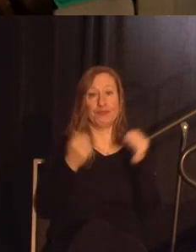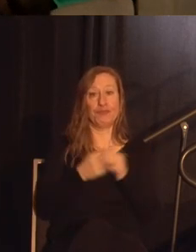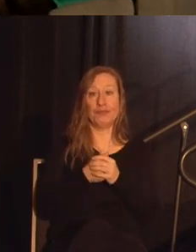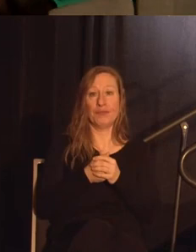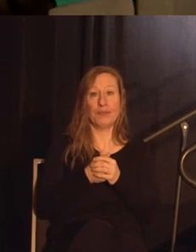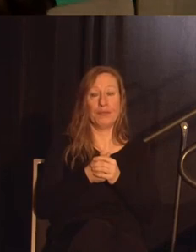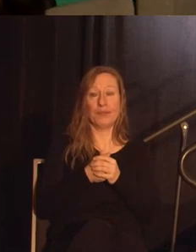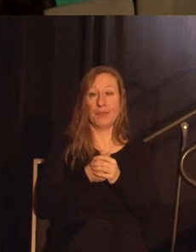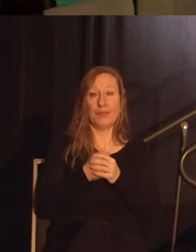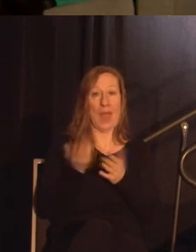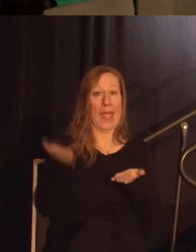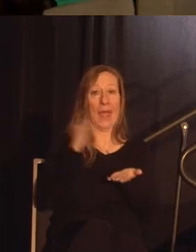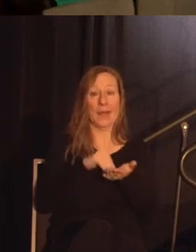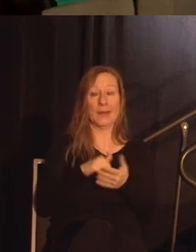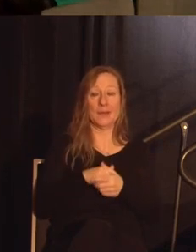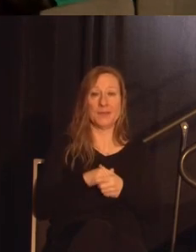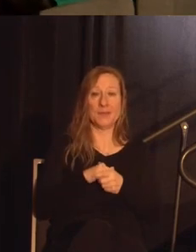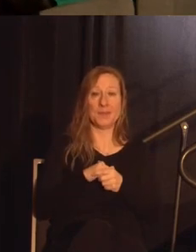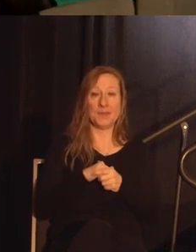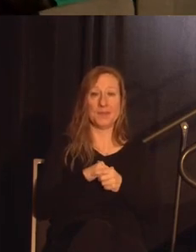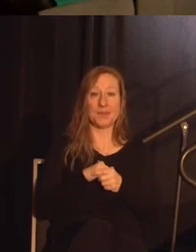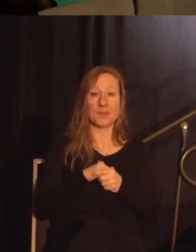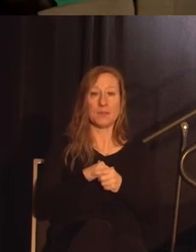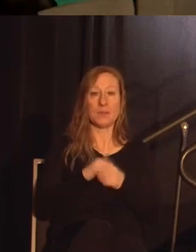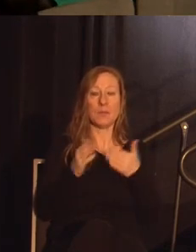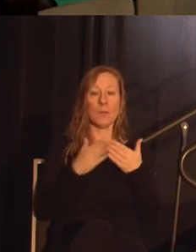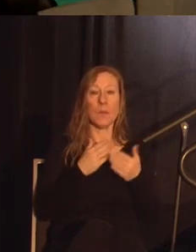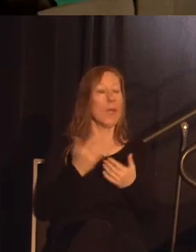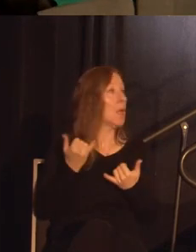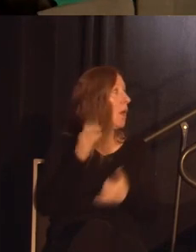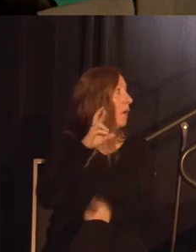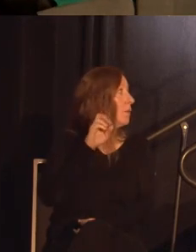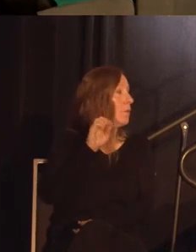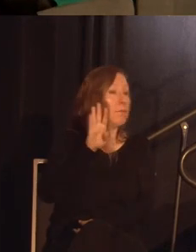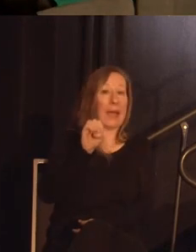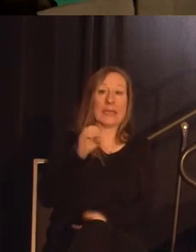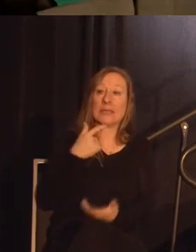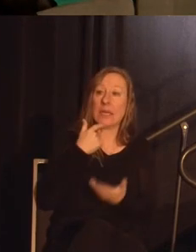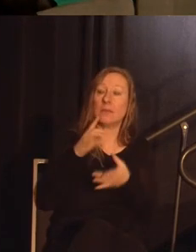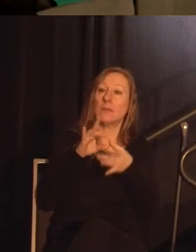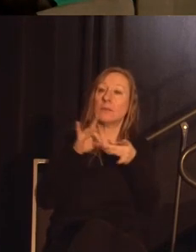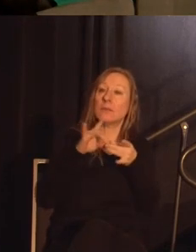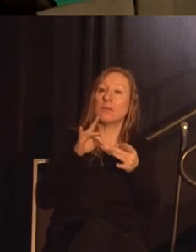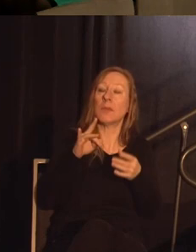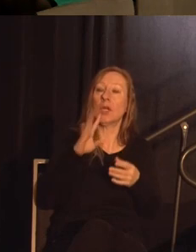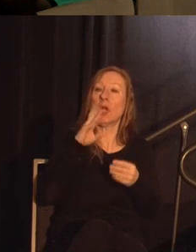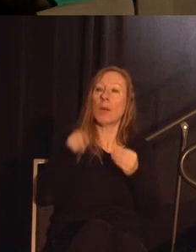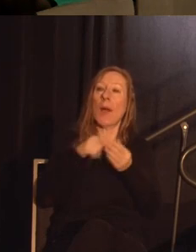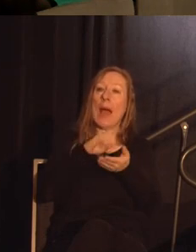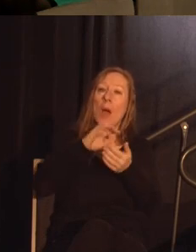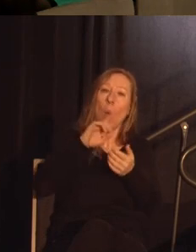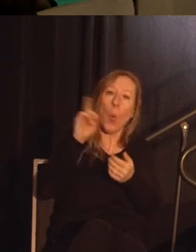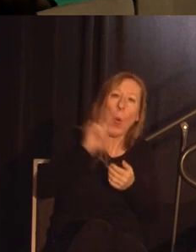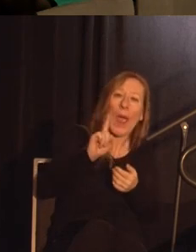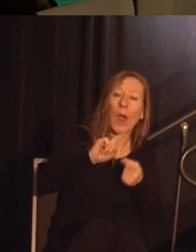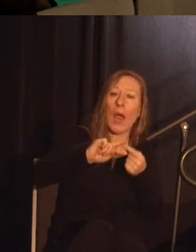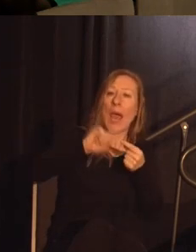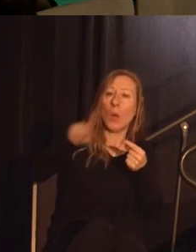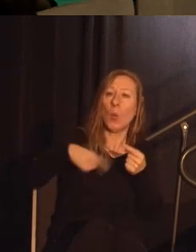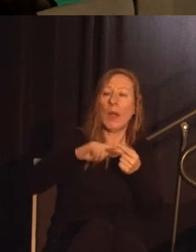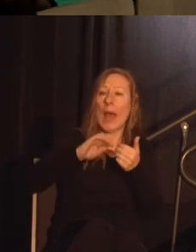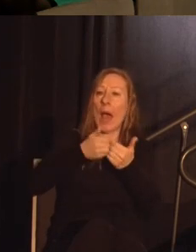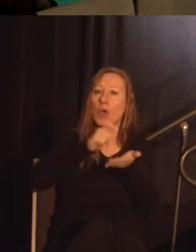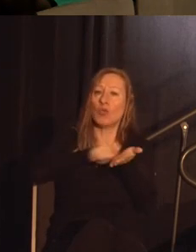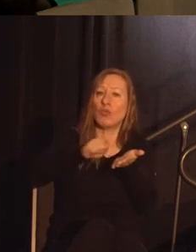So, okay, that's it. Amazing. Tell us a little bit about where and how you write. And I'm curious if the